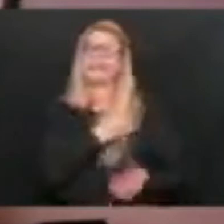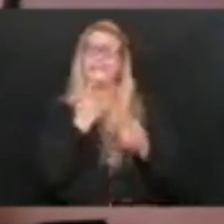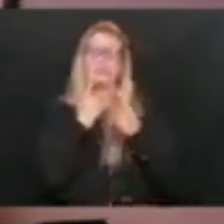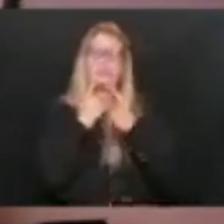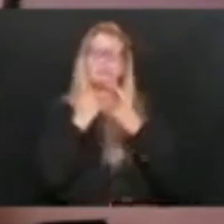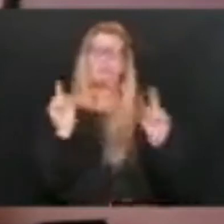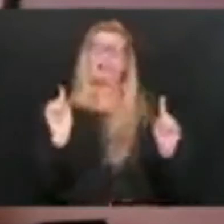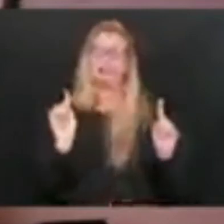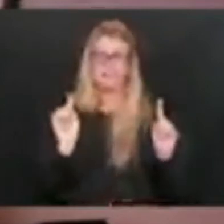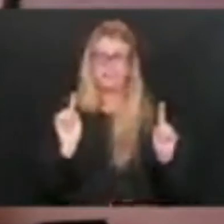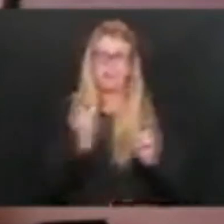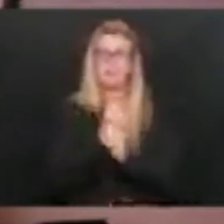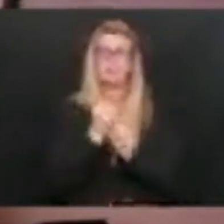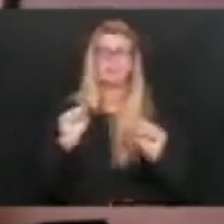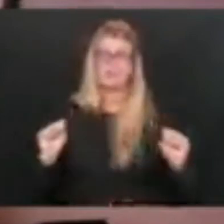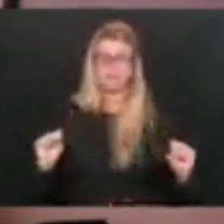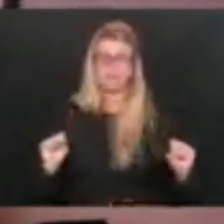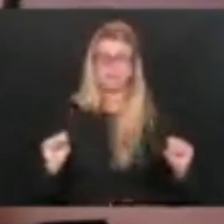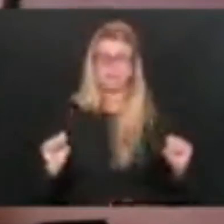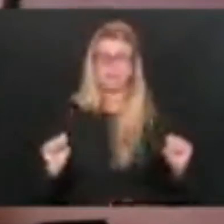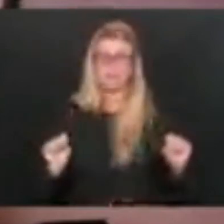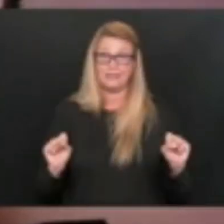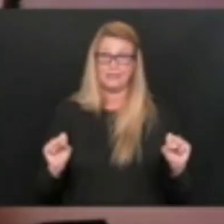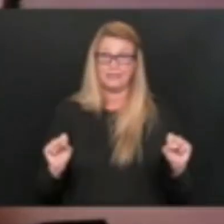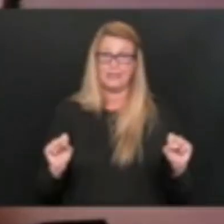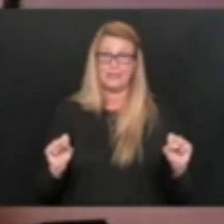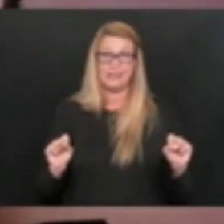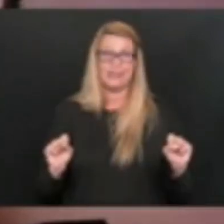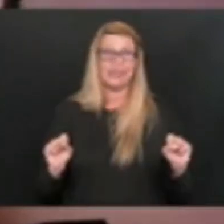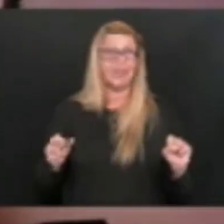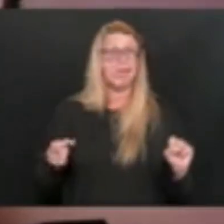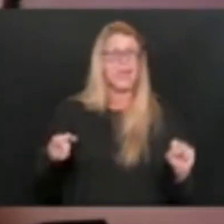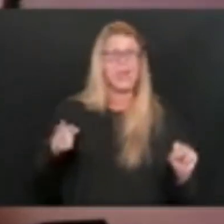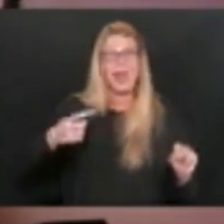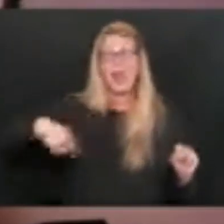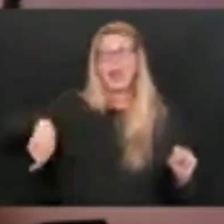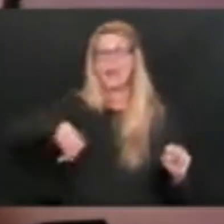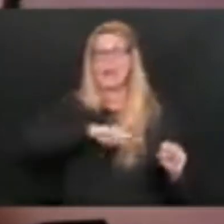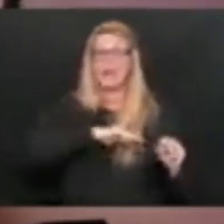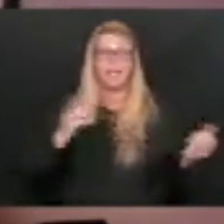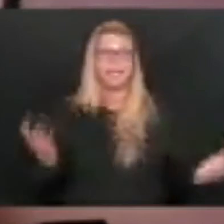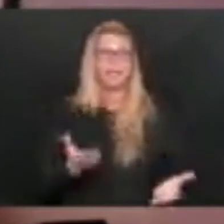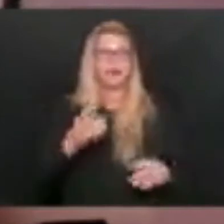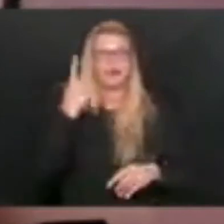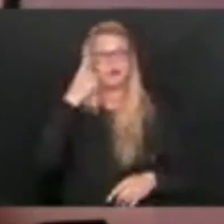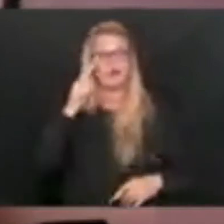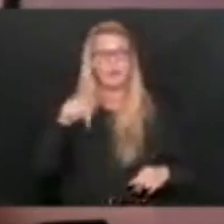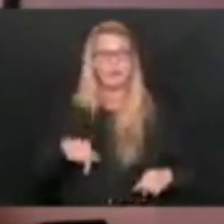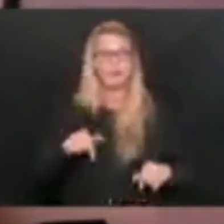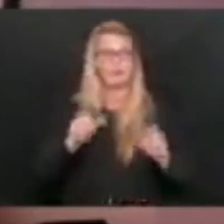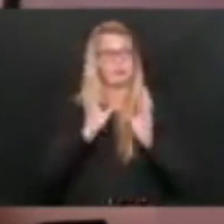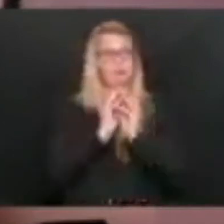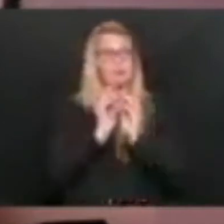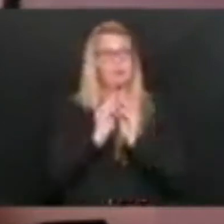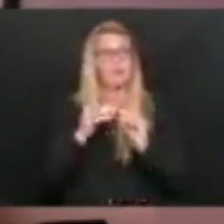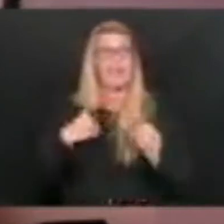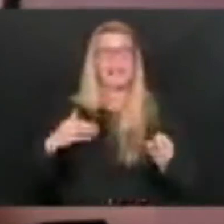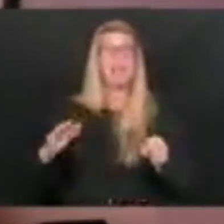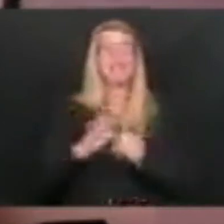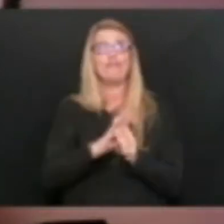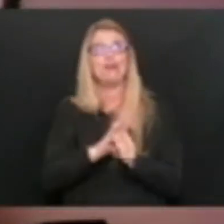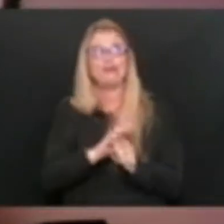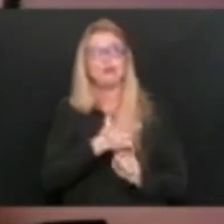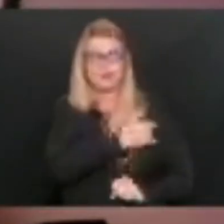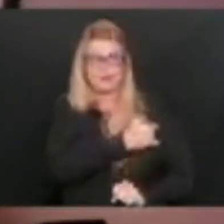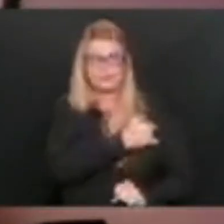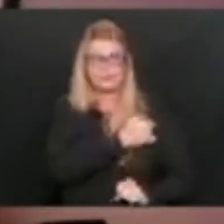They're incredibly safe. Everybody in all of our families who's here on the press brief has had full vaccines. We also